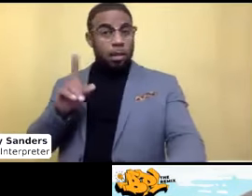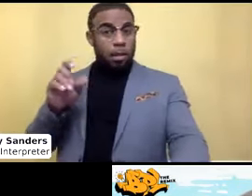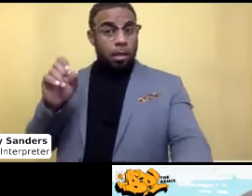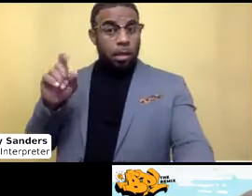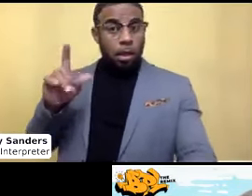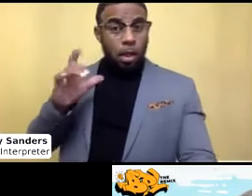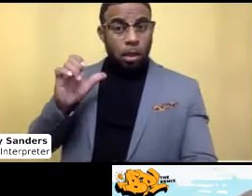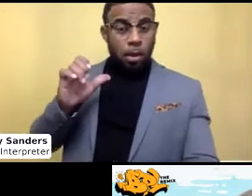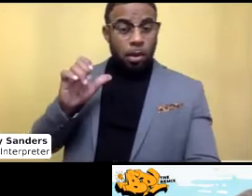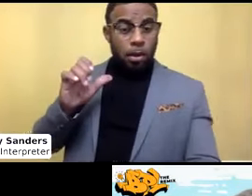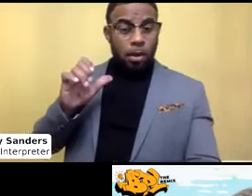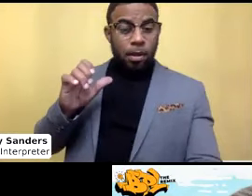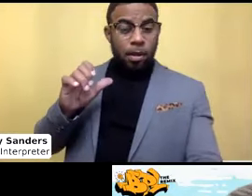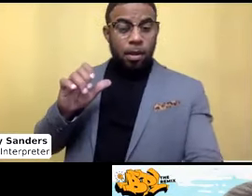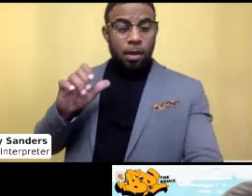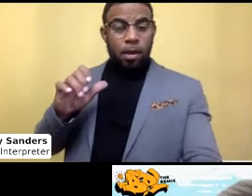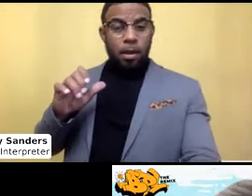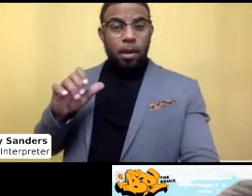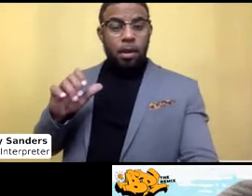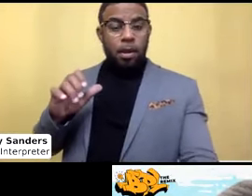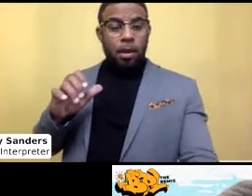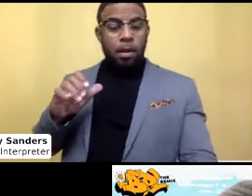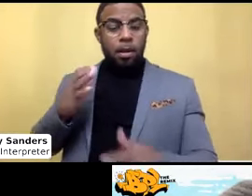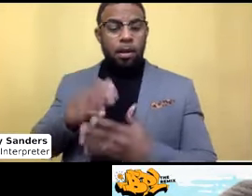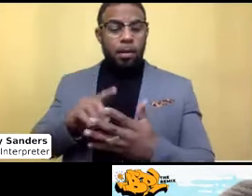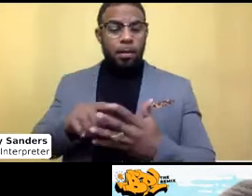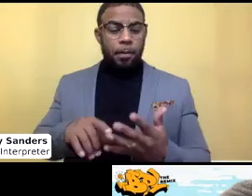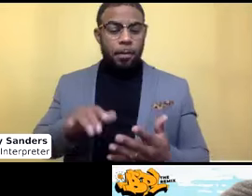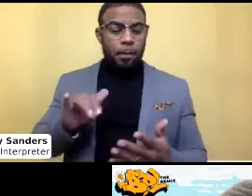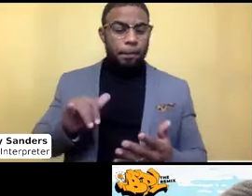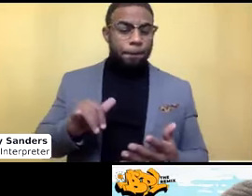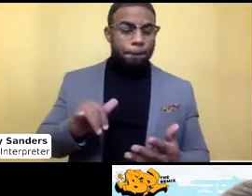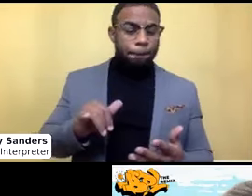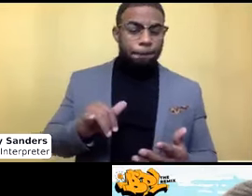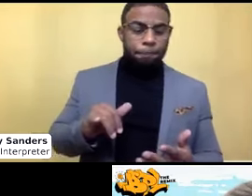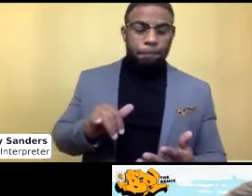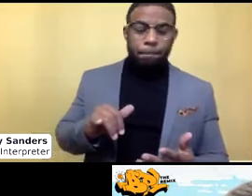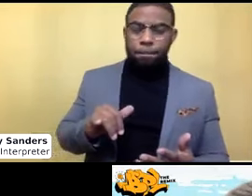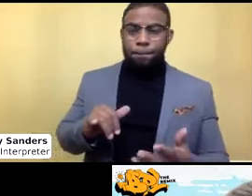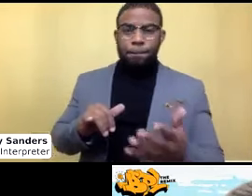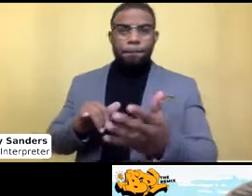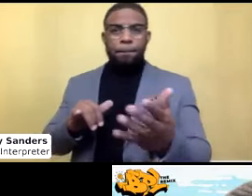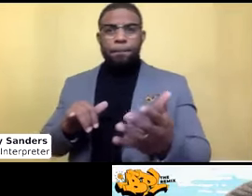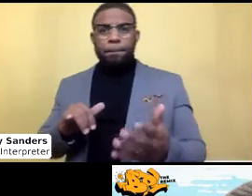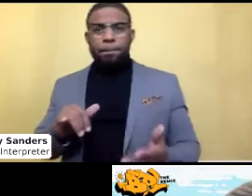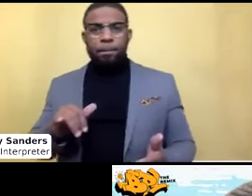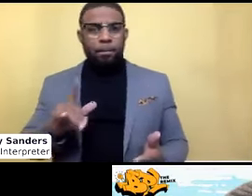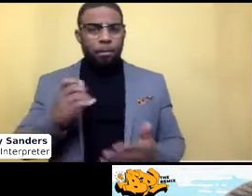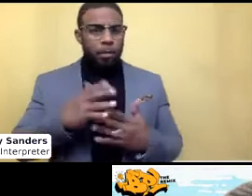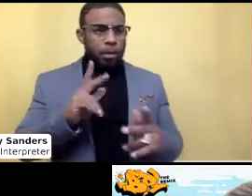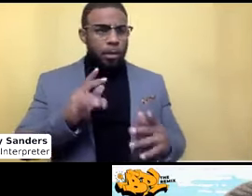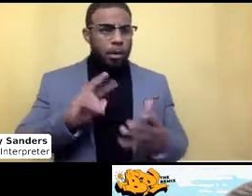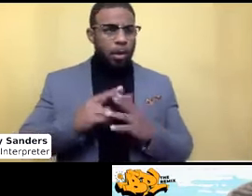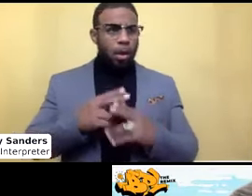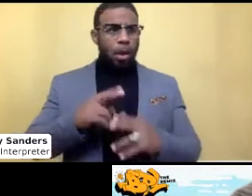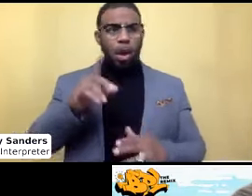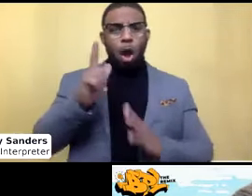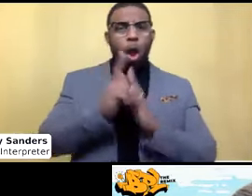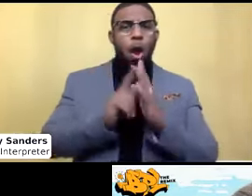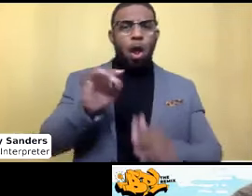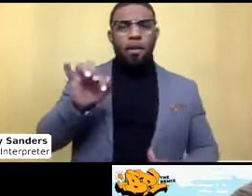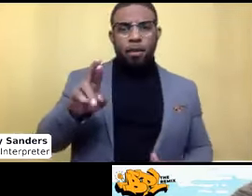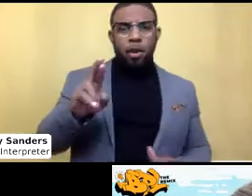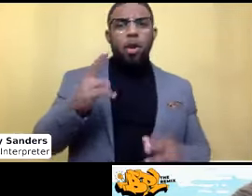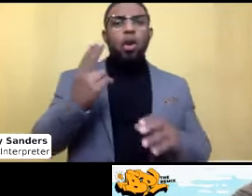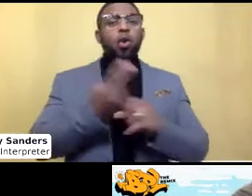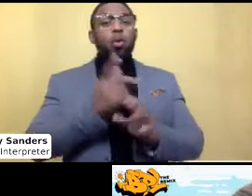I wanted to when I said broader than law, I just want to clarify what I mean is like what some people call lawfare. So